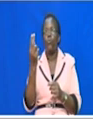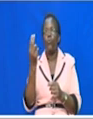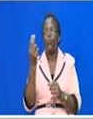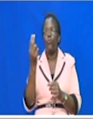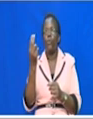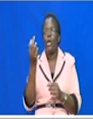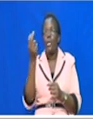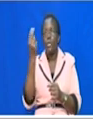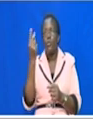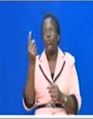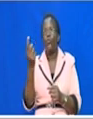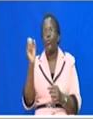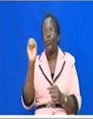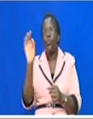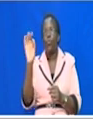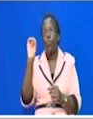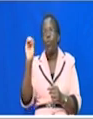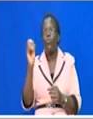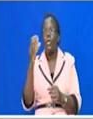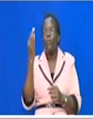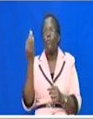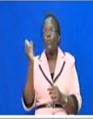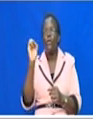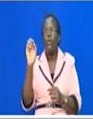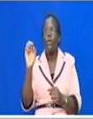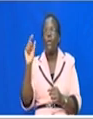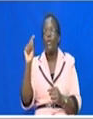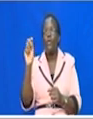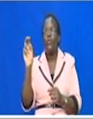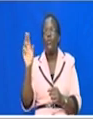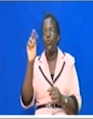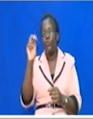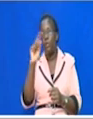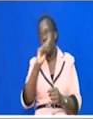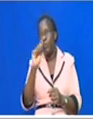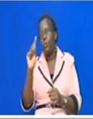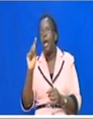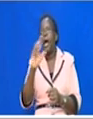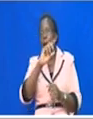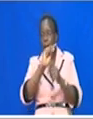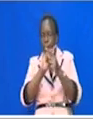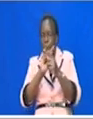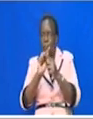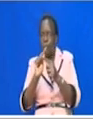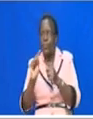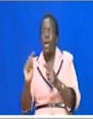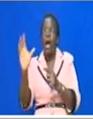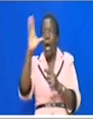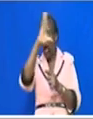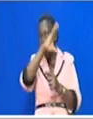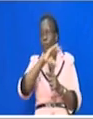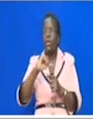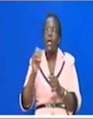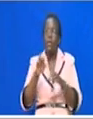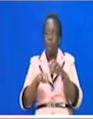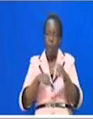underline features, and then also underline African farming in Kenya. Then